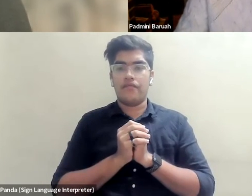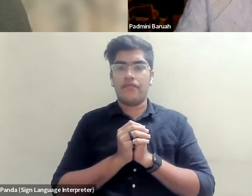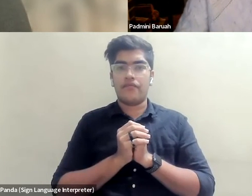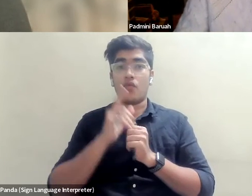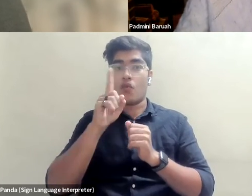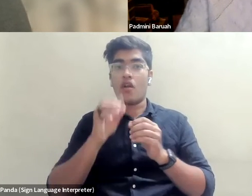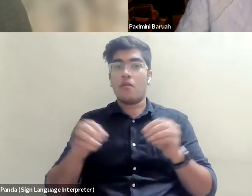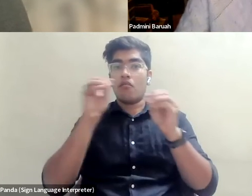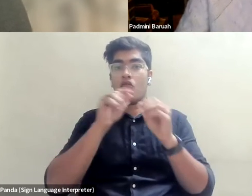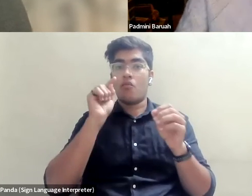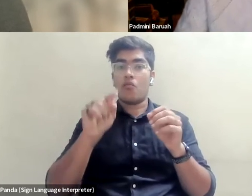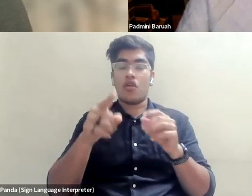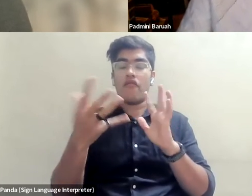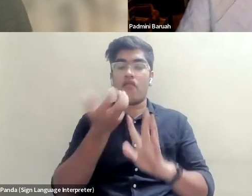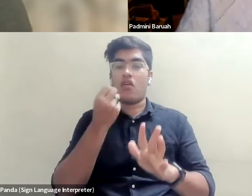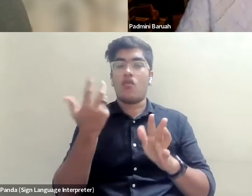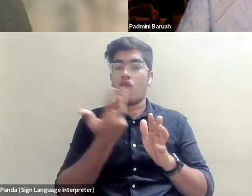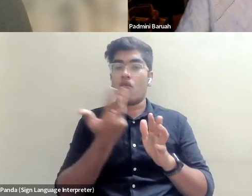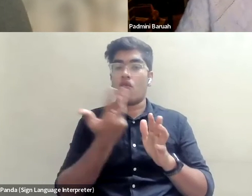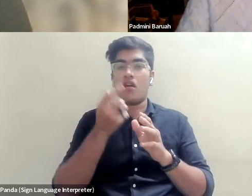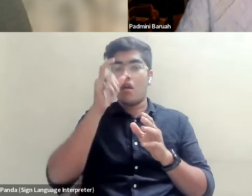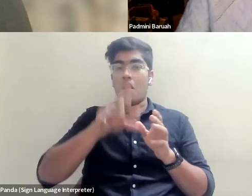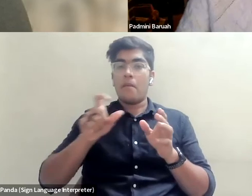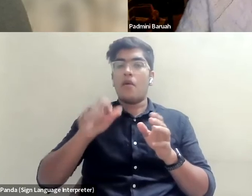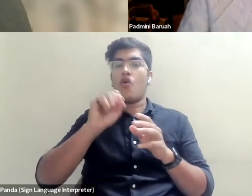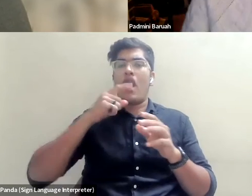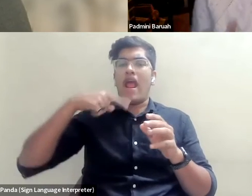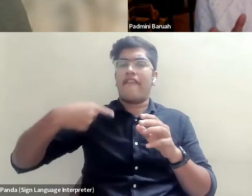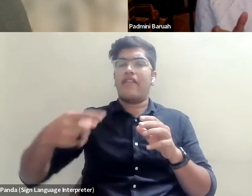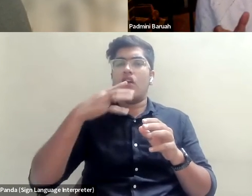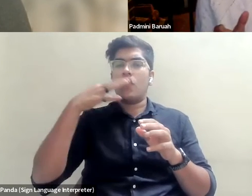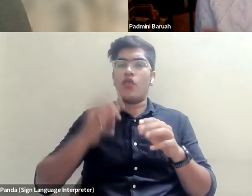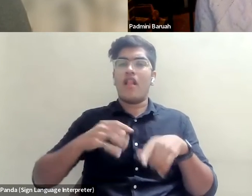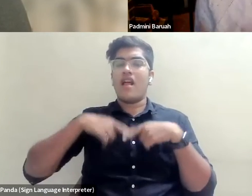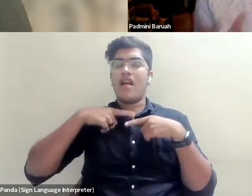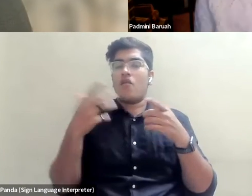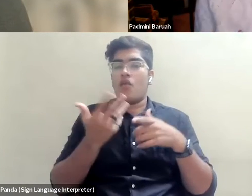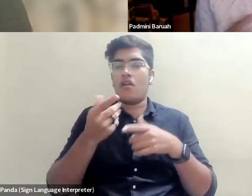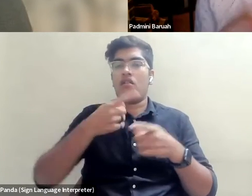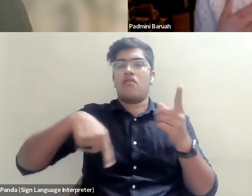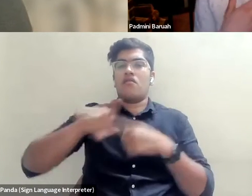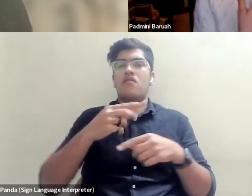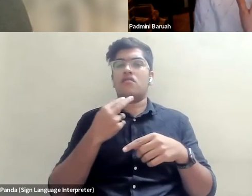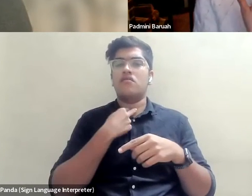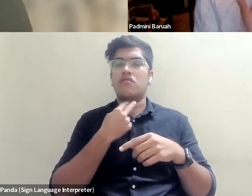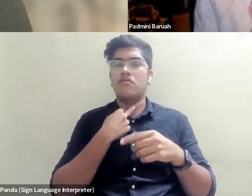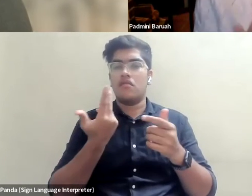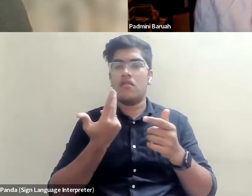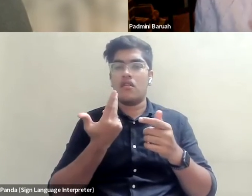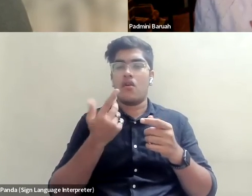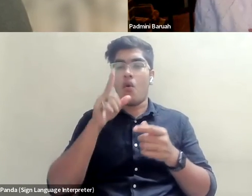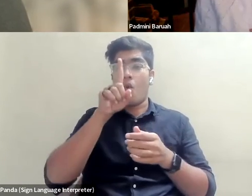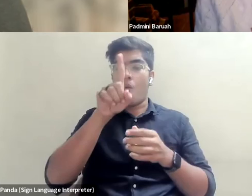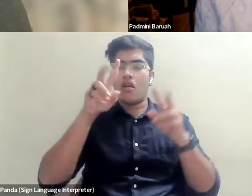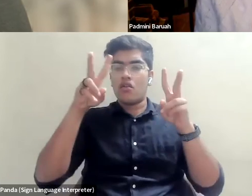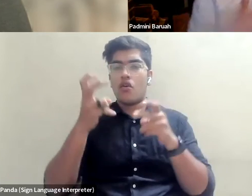is the amount that judges disregard people's day-to-day realities. So in one case, the respondent was ill and didn't make